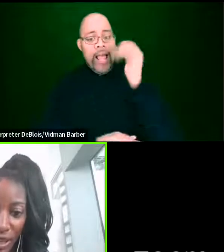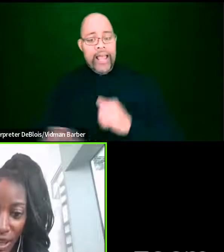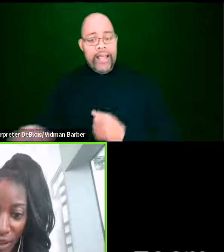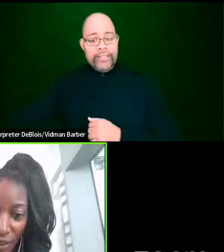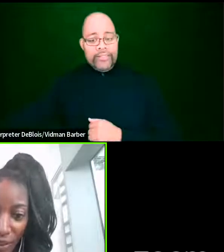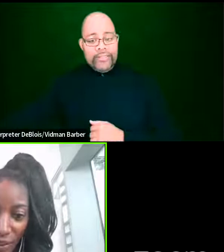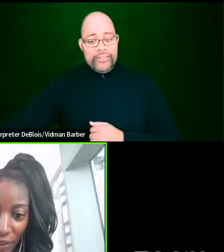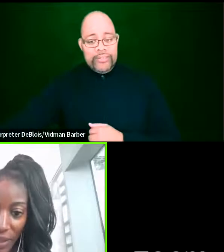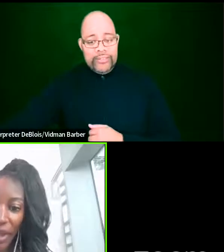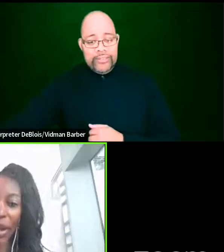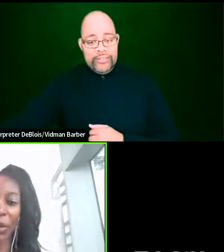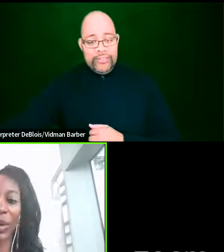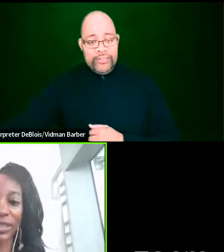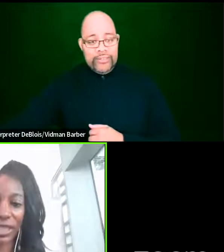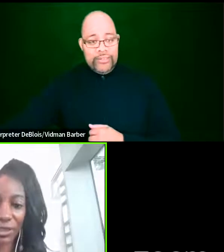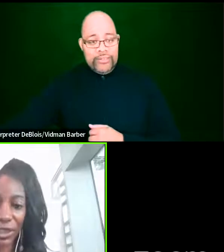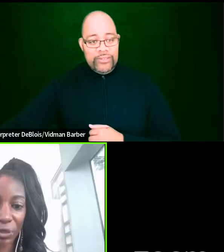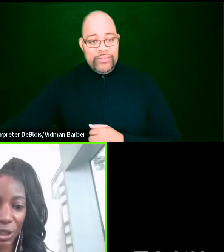between